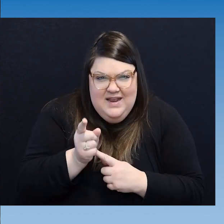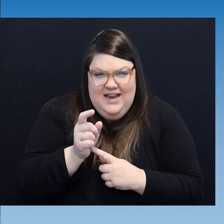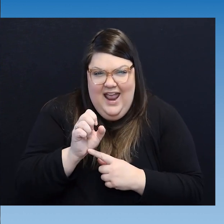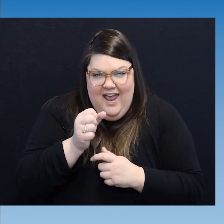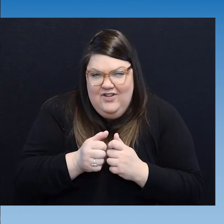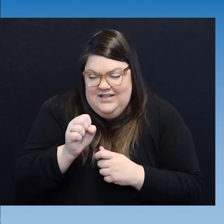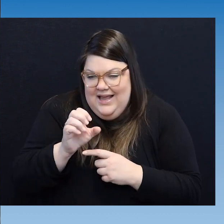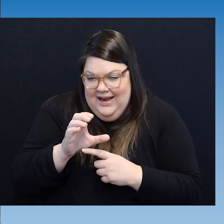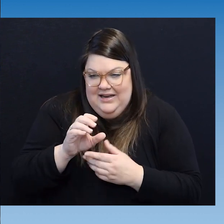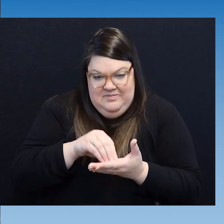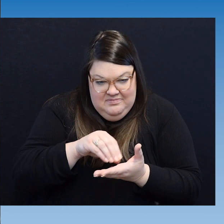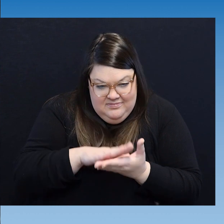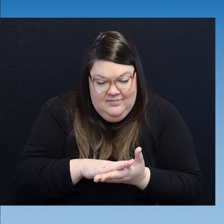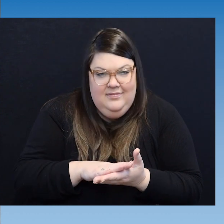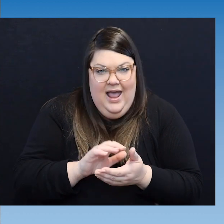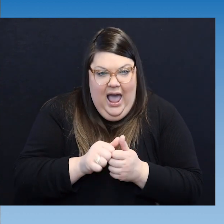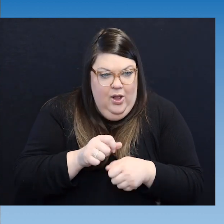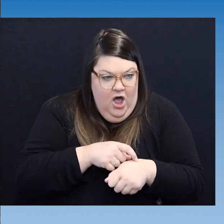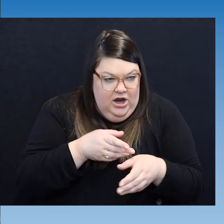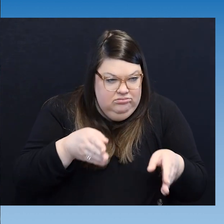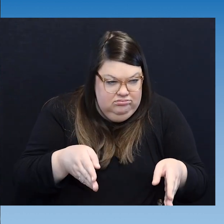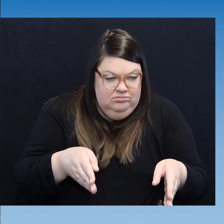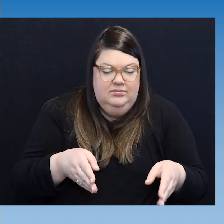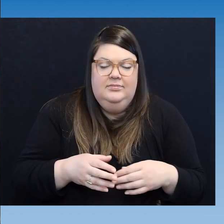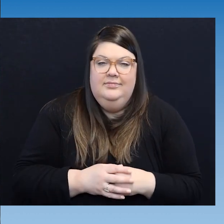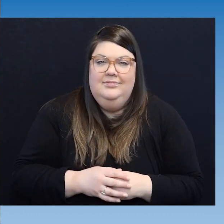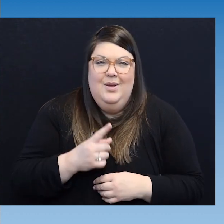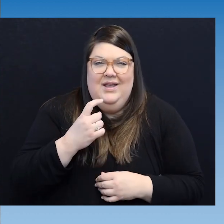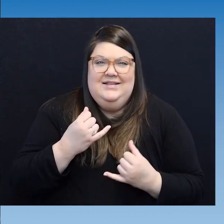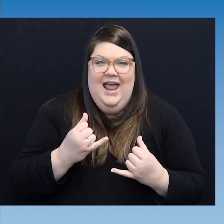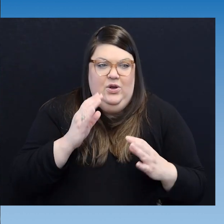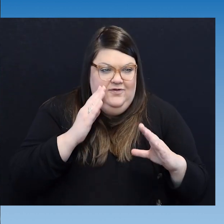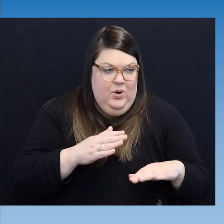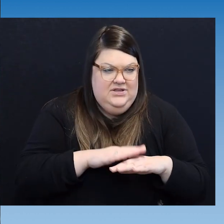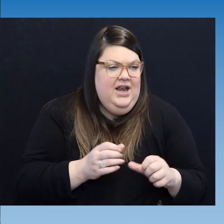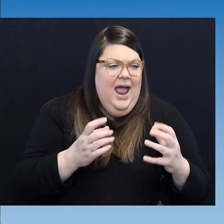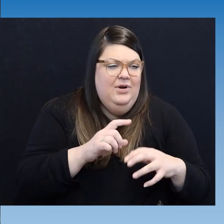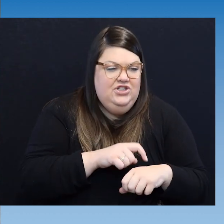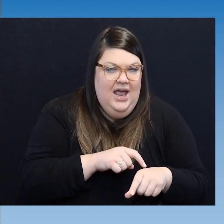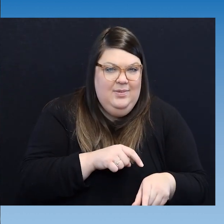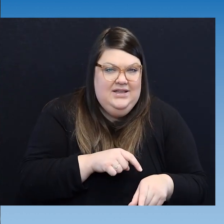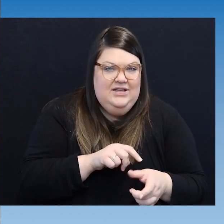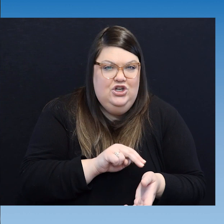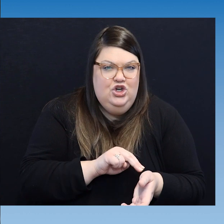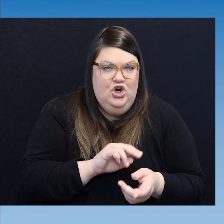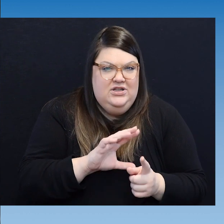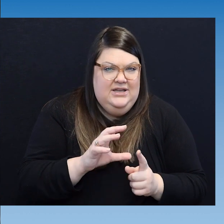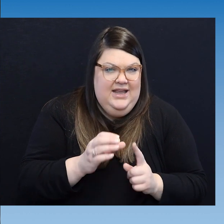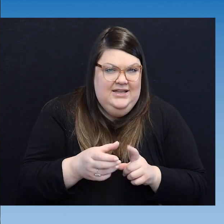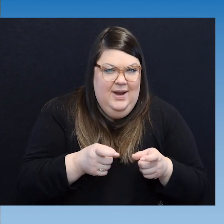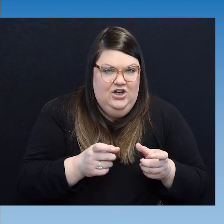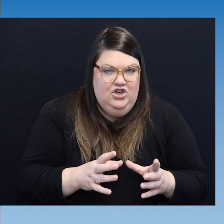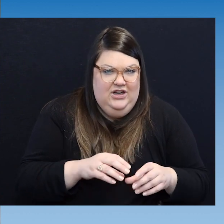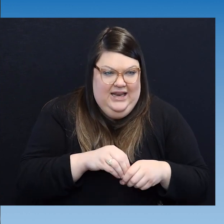second. And you're so right, because it's about, you know, how much time is this nurse case manager spending